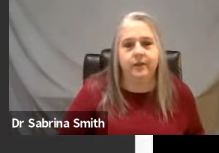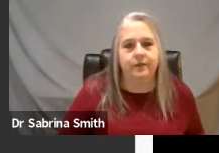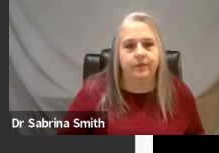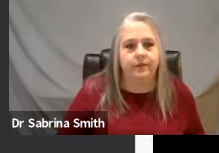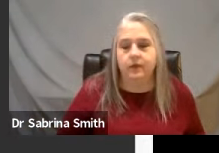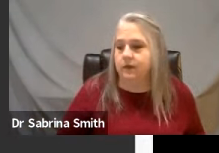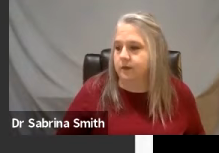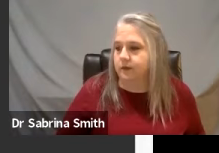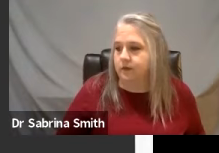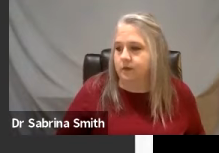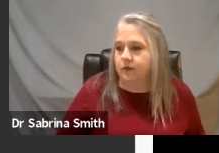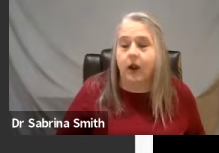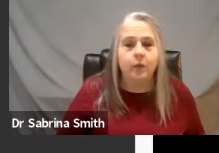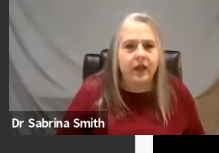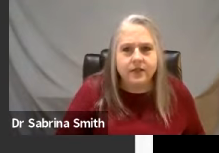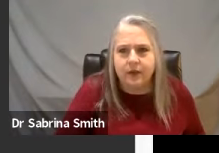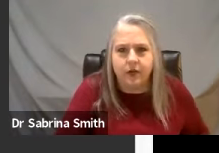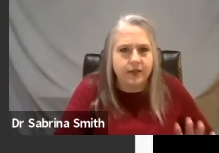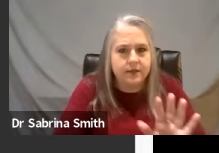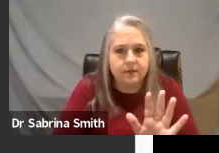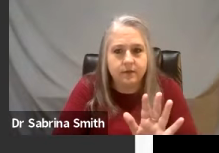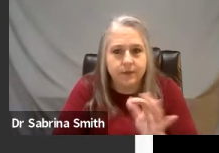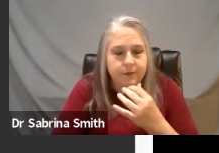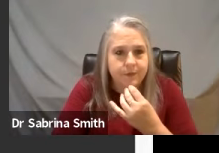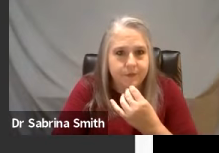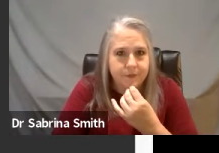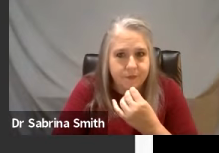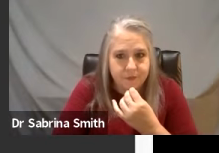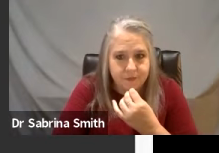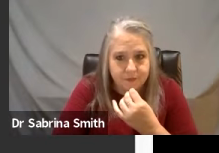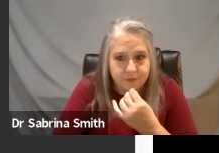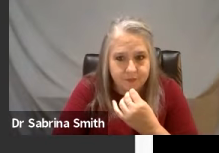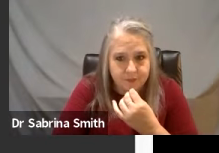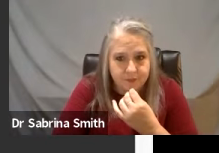good. All right, what else did we notice?